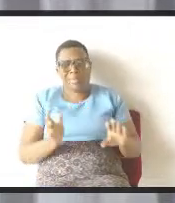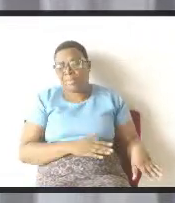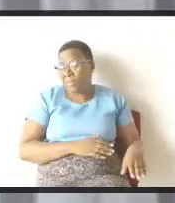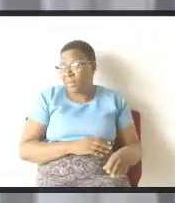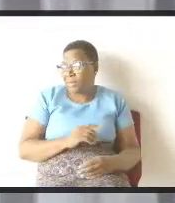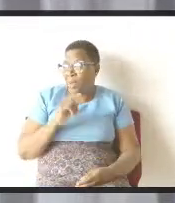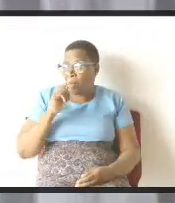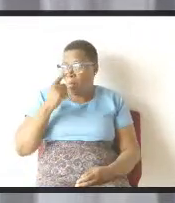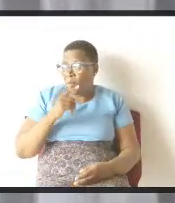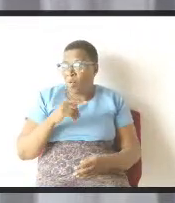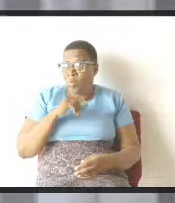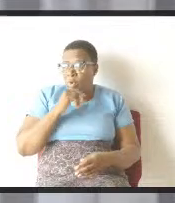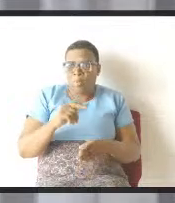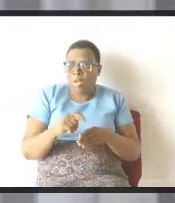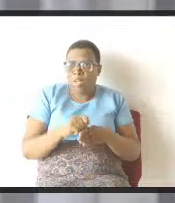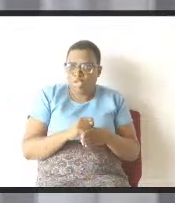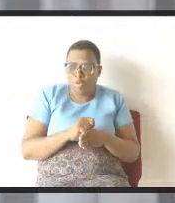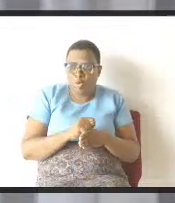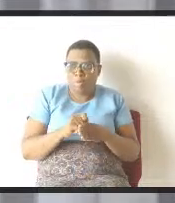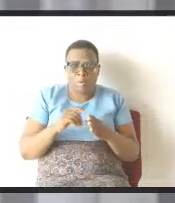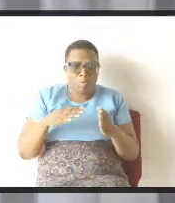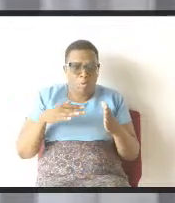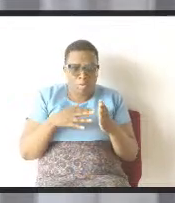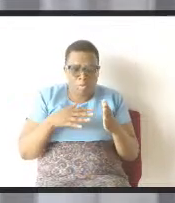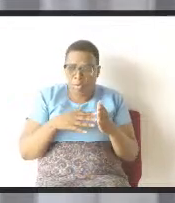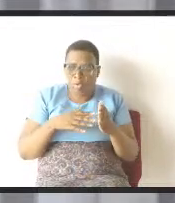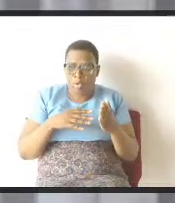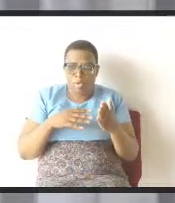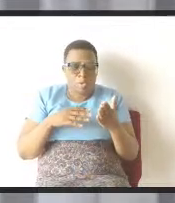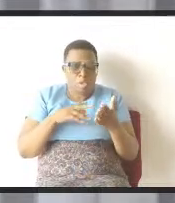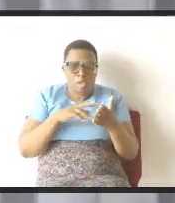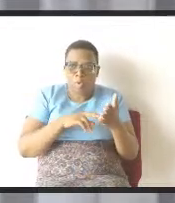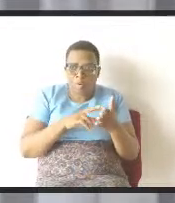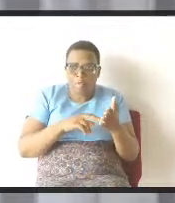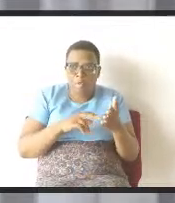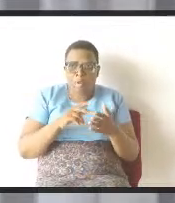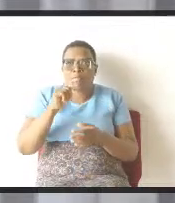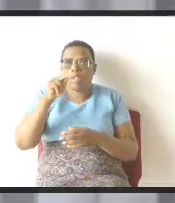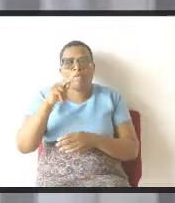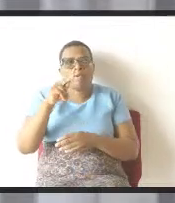have a special program to watch on television.